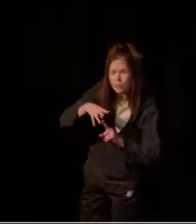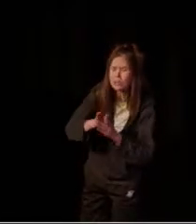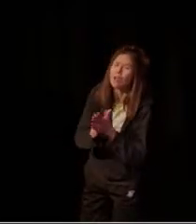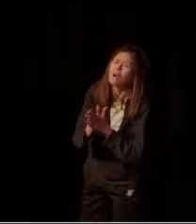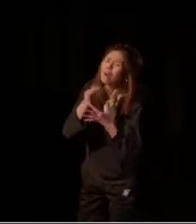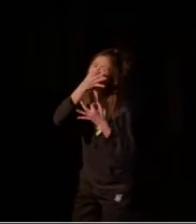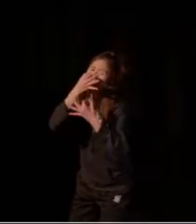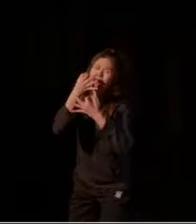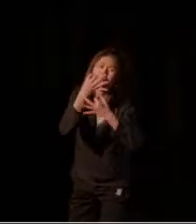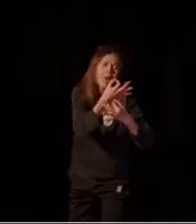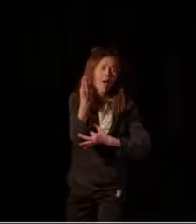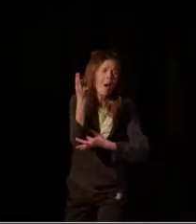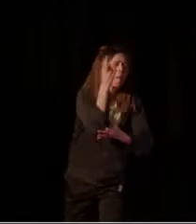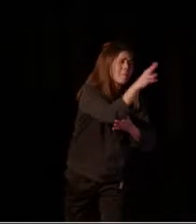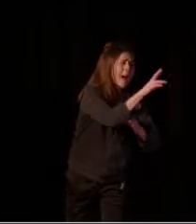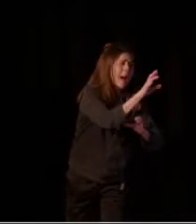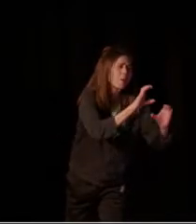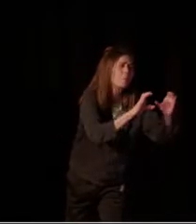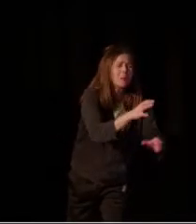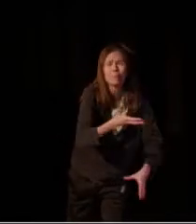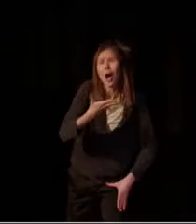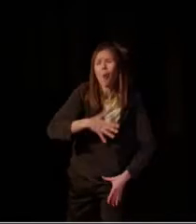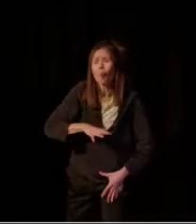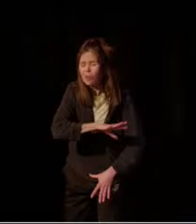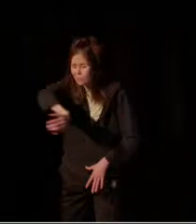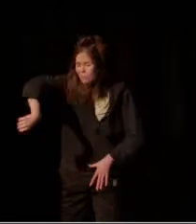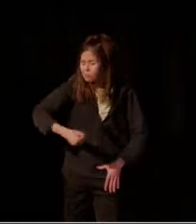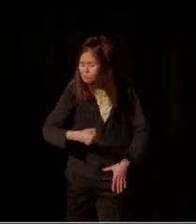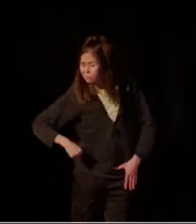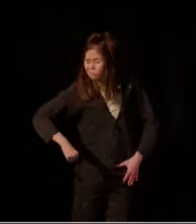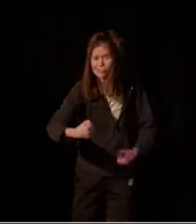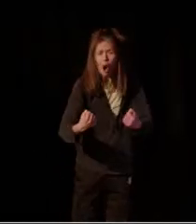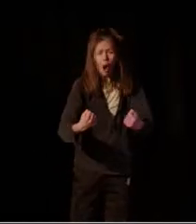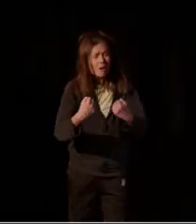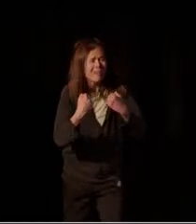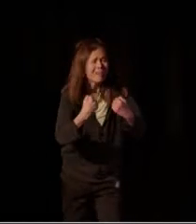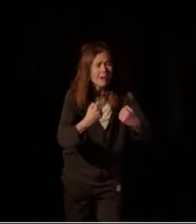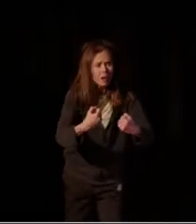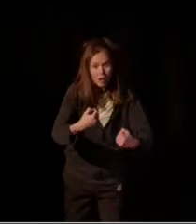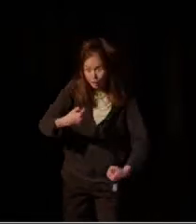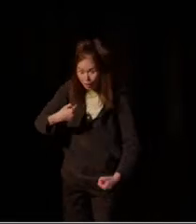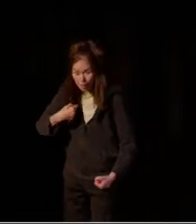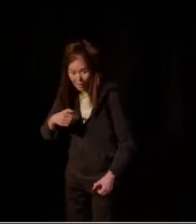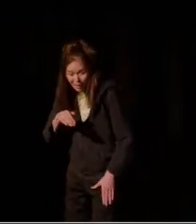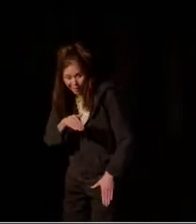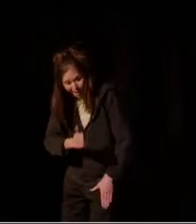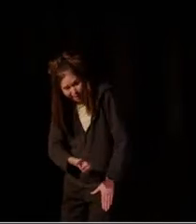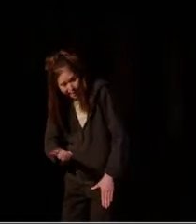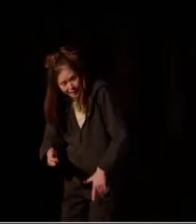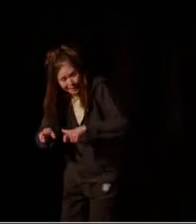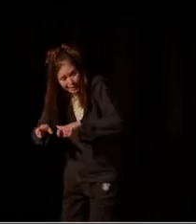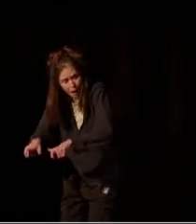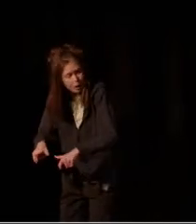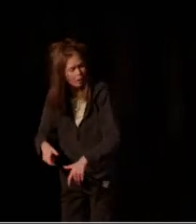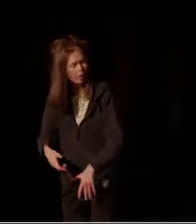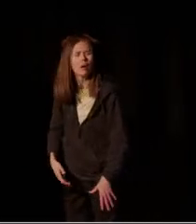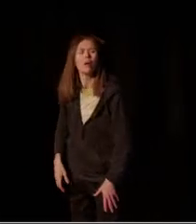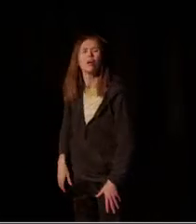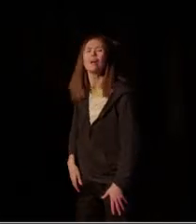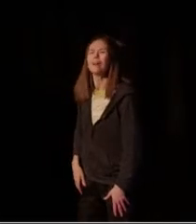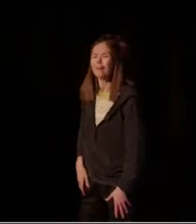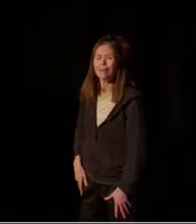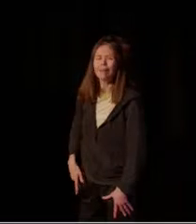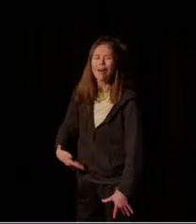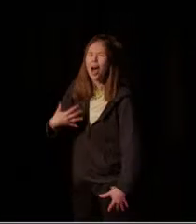that? Yeah, he wouldn't stay at your request. He made his workload more pressing. You noticed that? See, they're gossiping